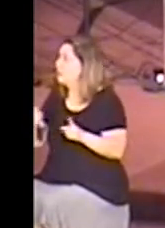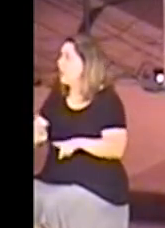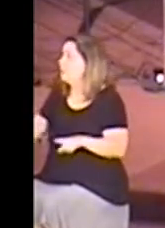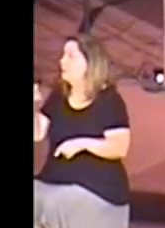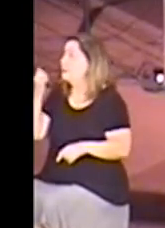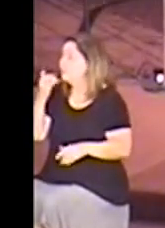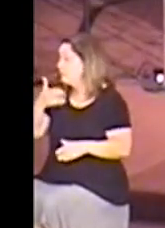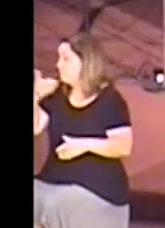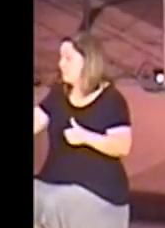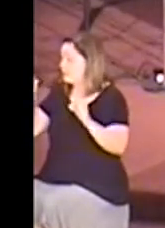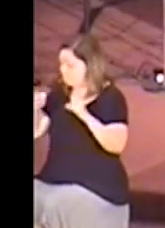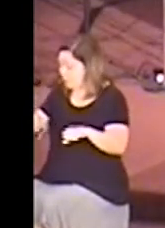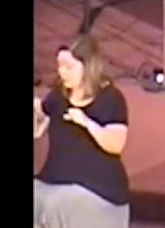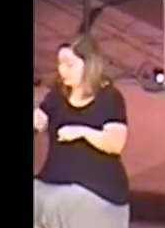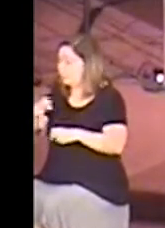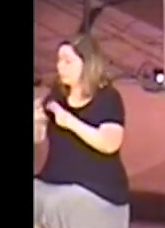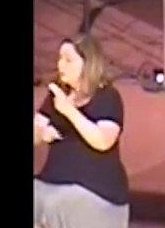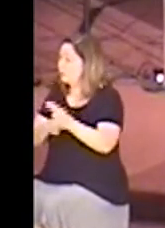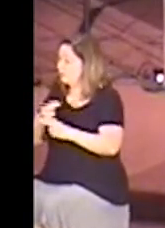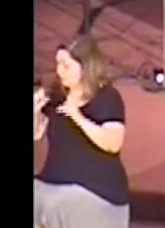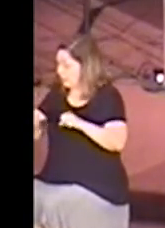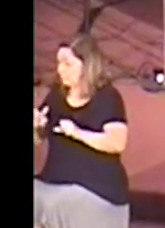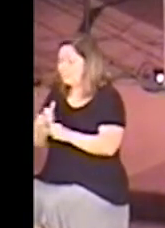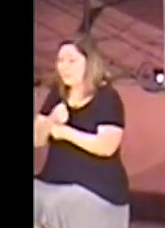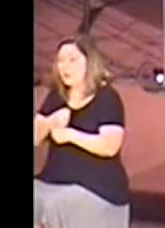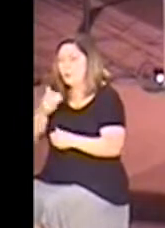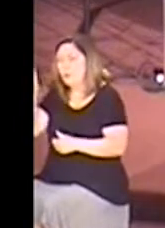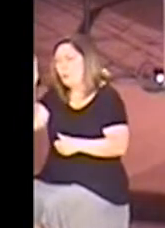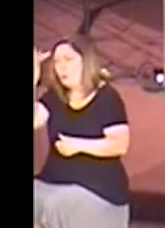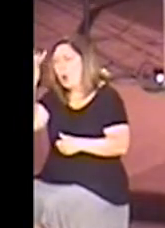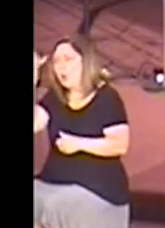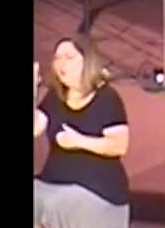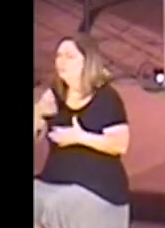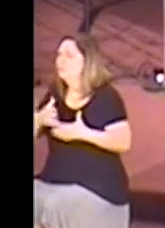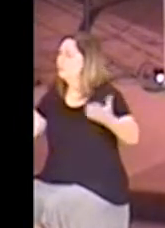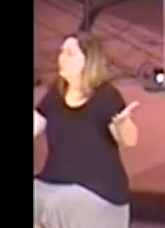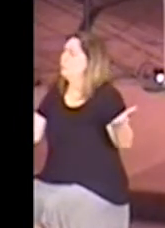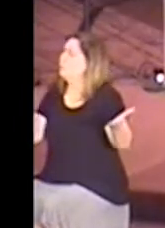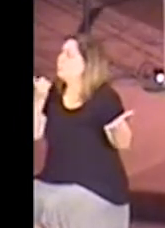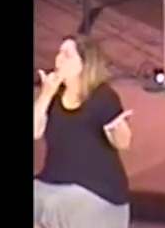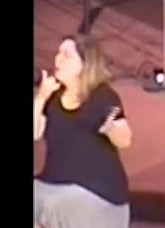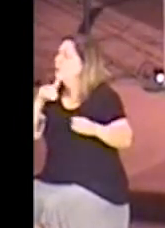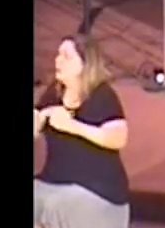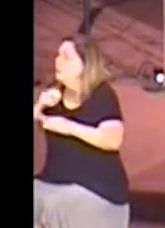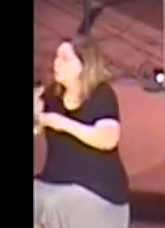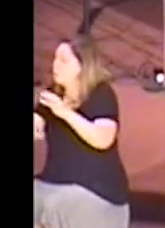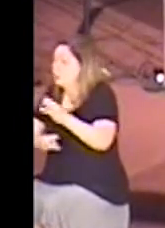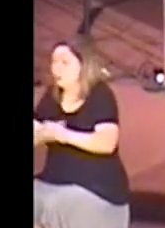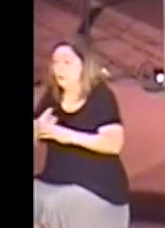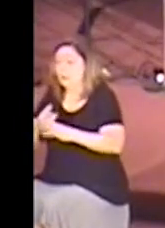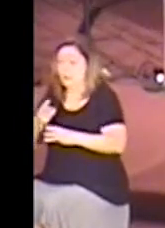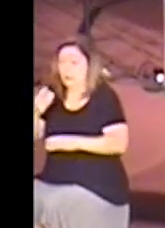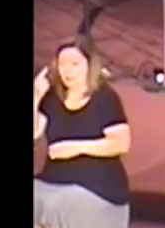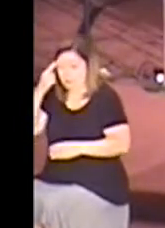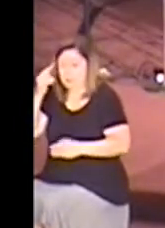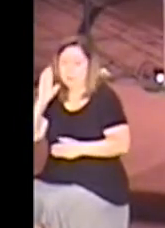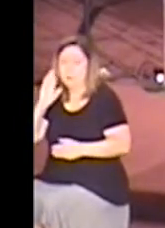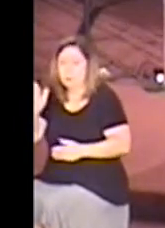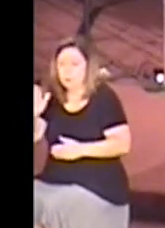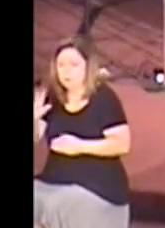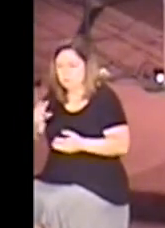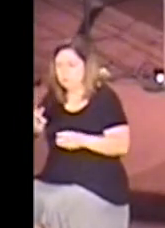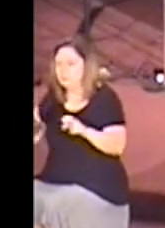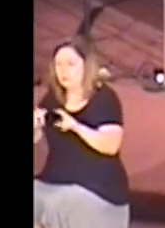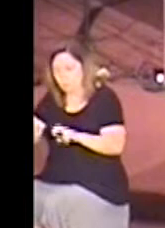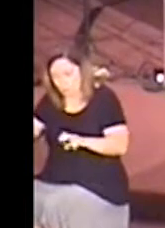universe that you could create, why is there so much that seems wrong with this world?" Well, I think we're going to explore some answers this morning